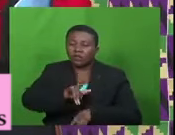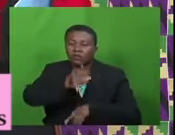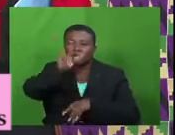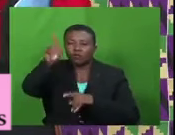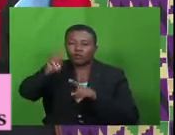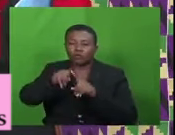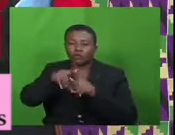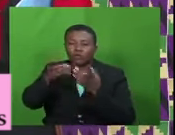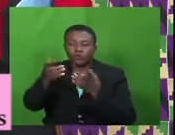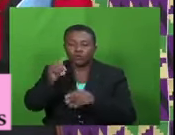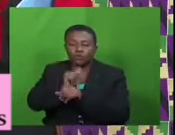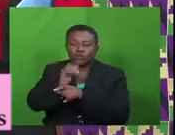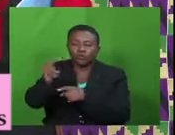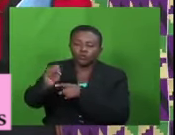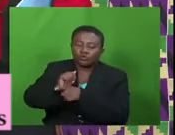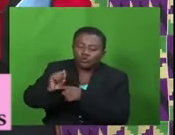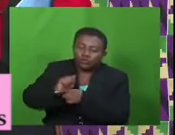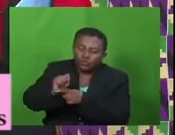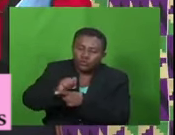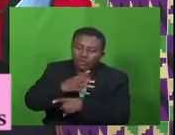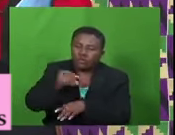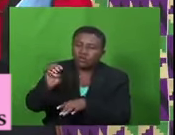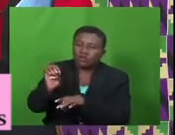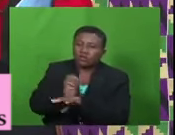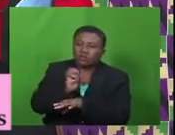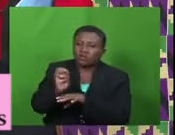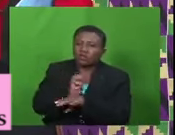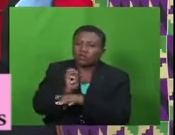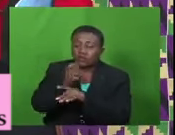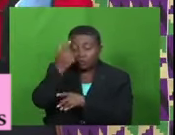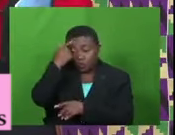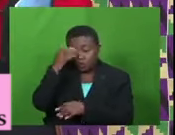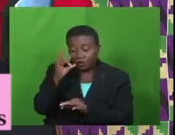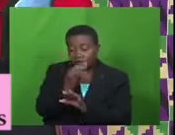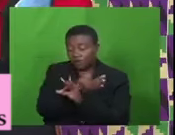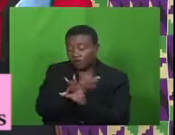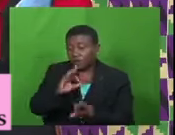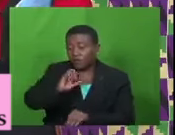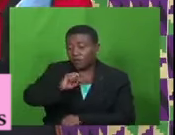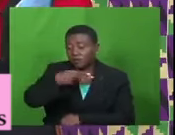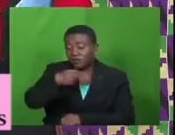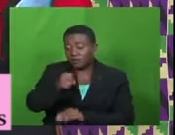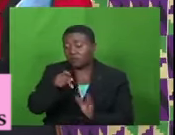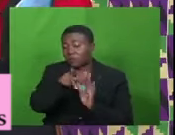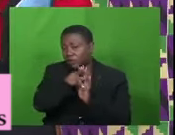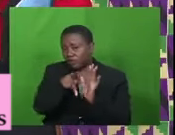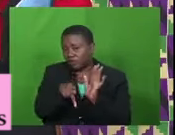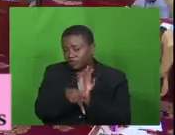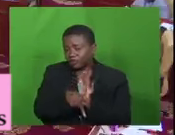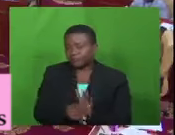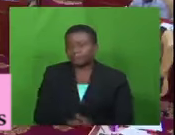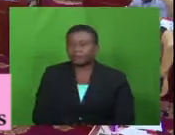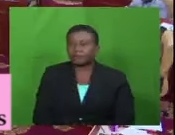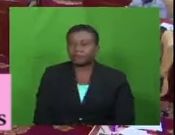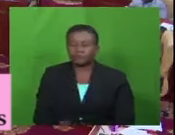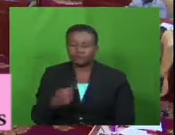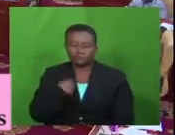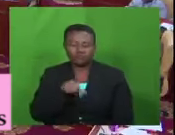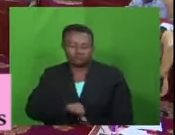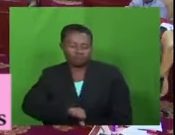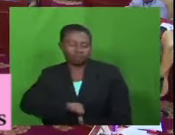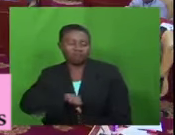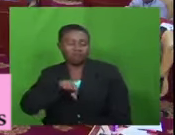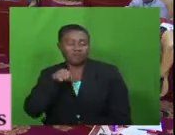training, apprenticeships, or employment because of the free SHS policy. I'm proud of the